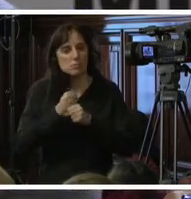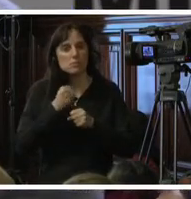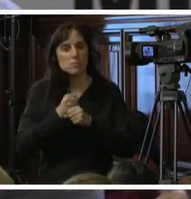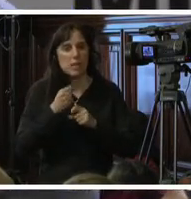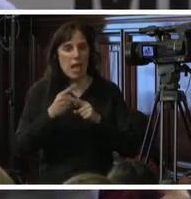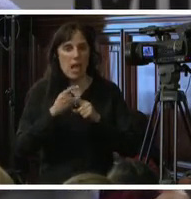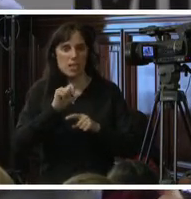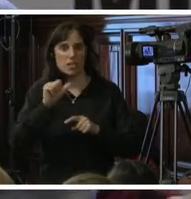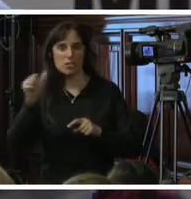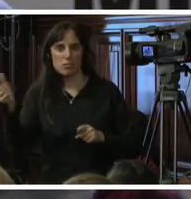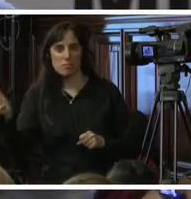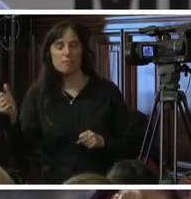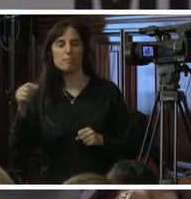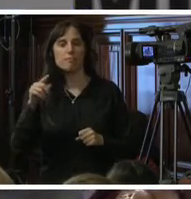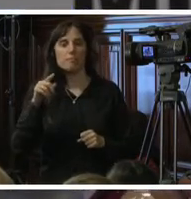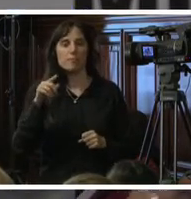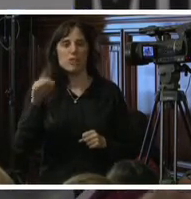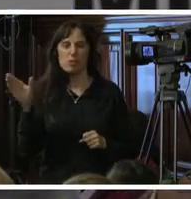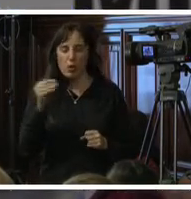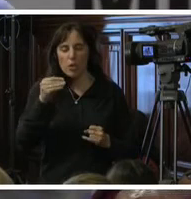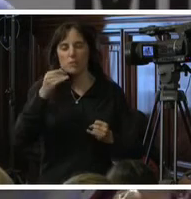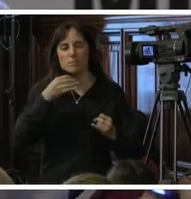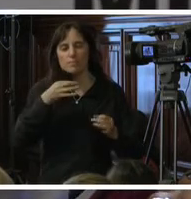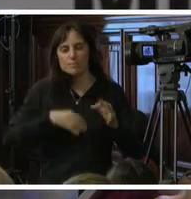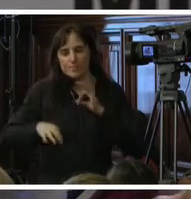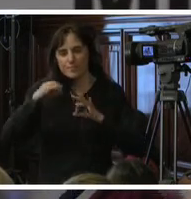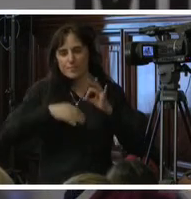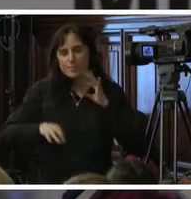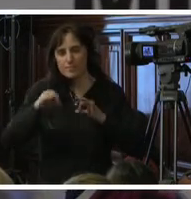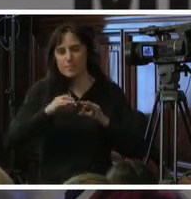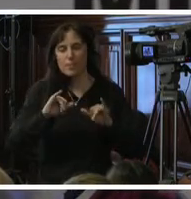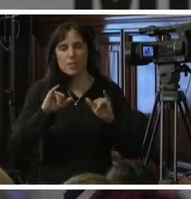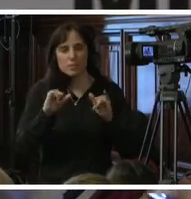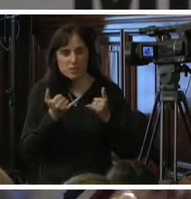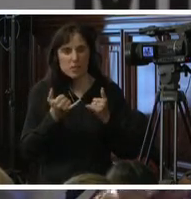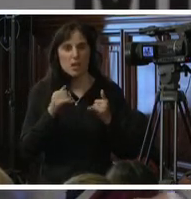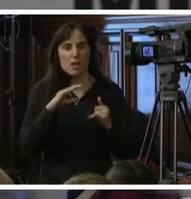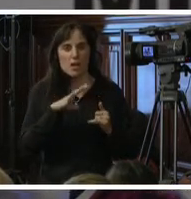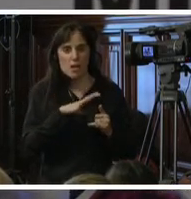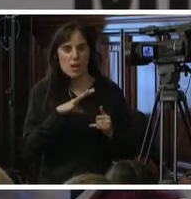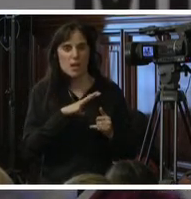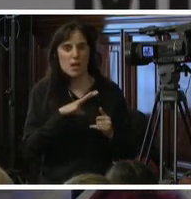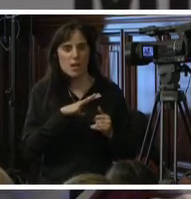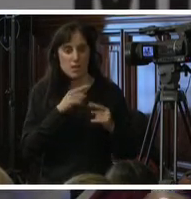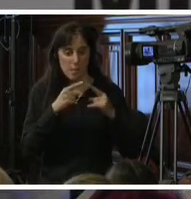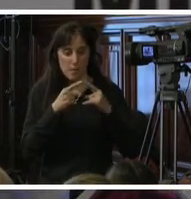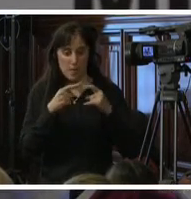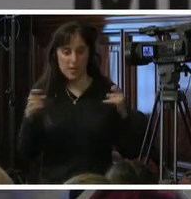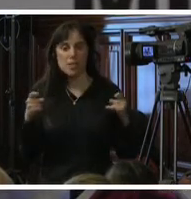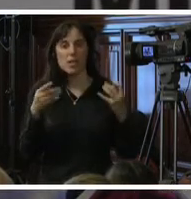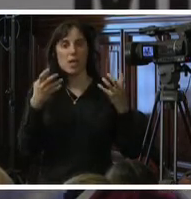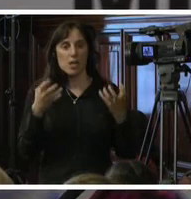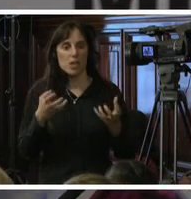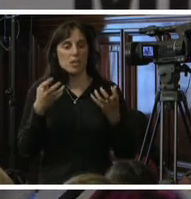rapporteurships on which this matter impinges will work in close collaboration to have effective